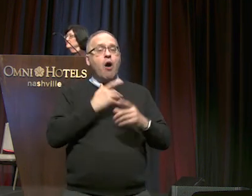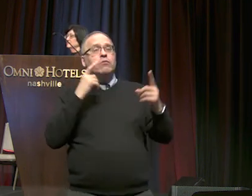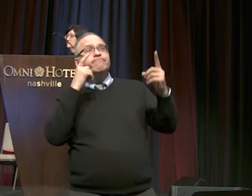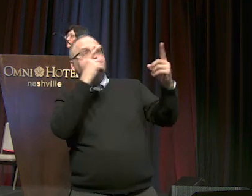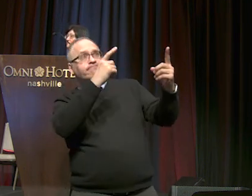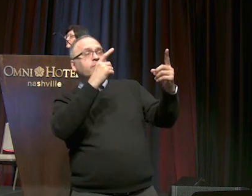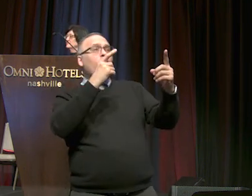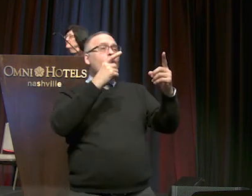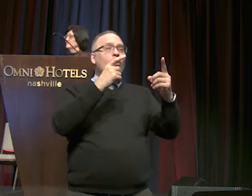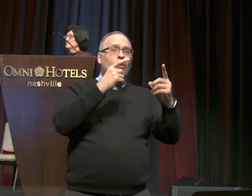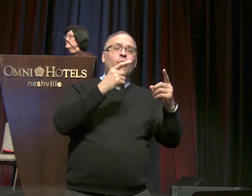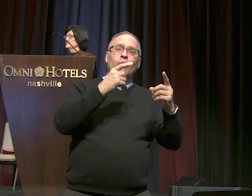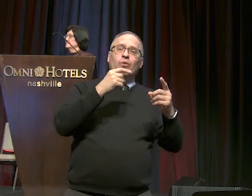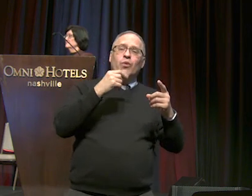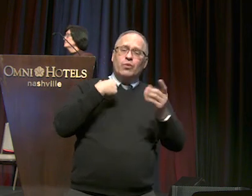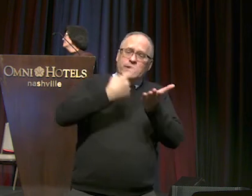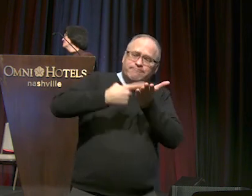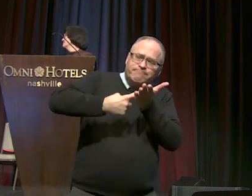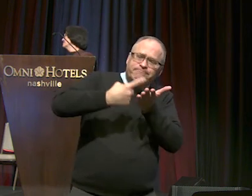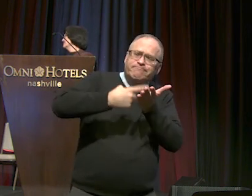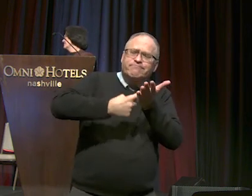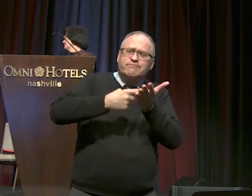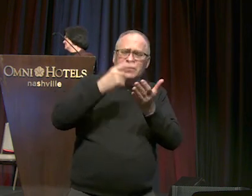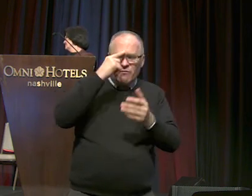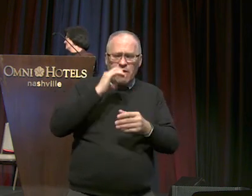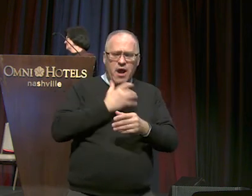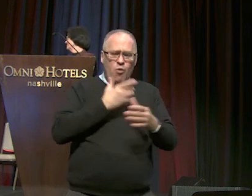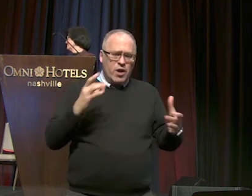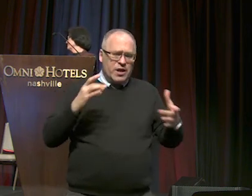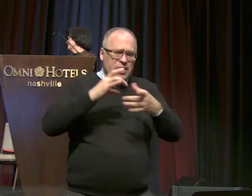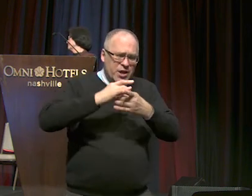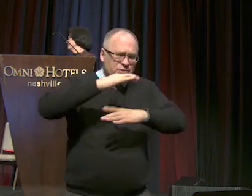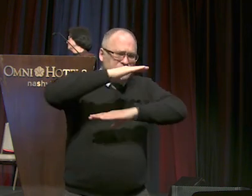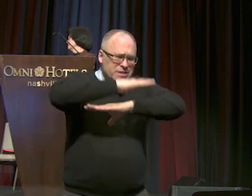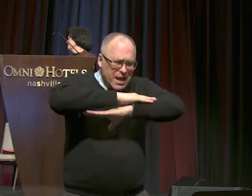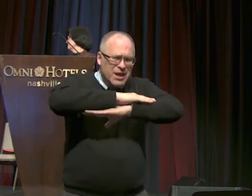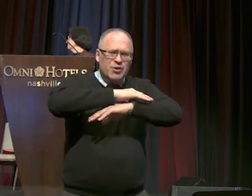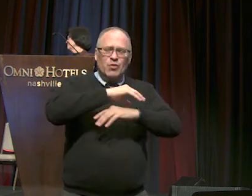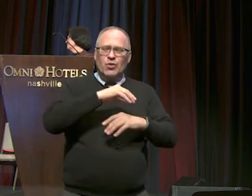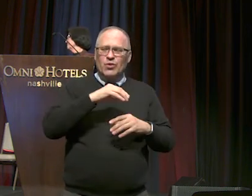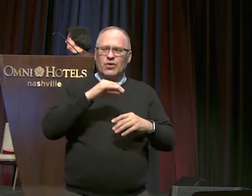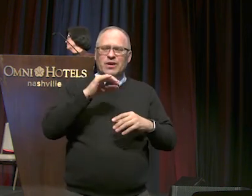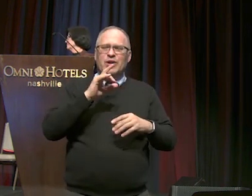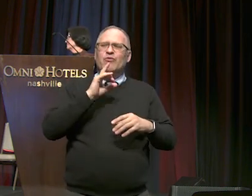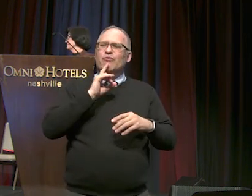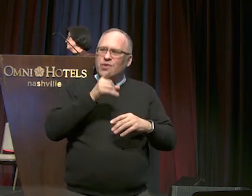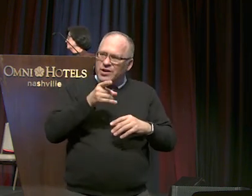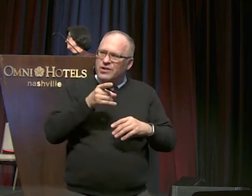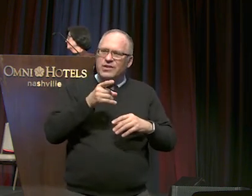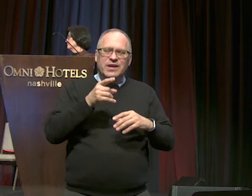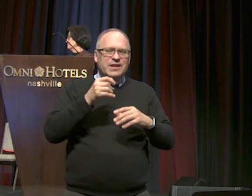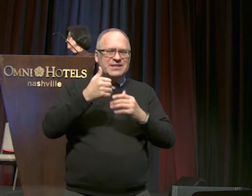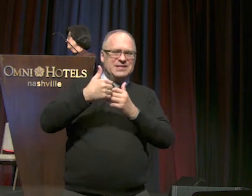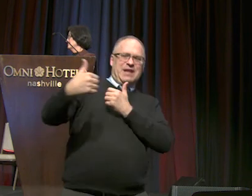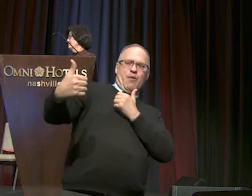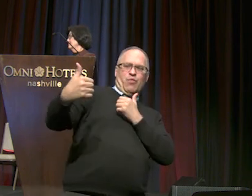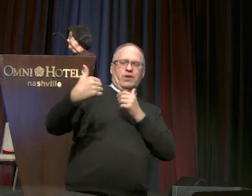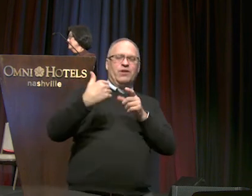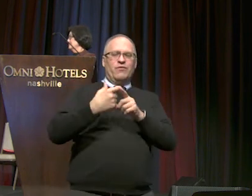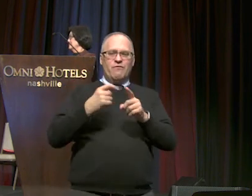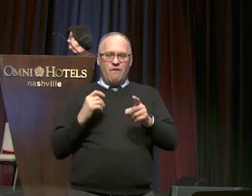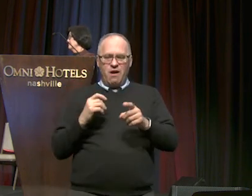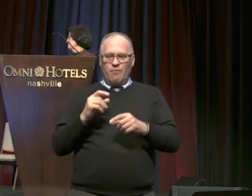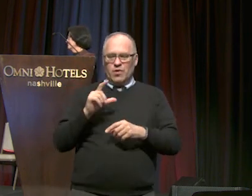as a connectional table, again, that was separate from the impasse that we hit in